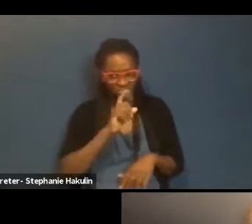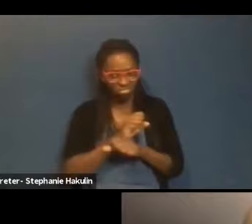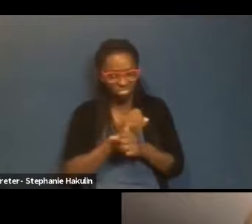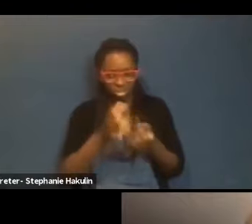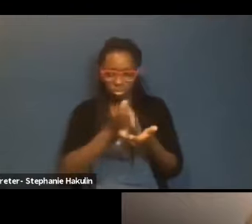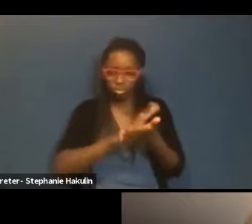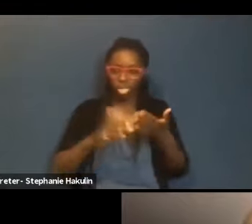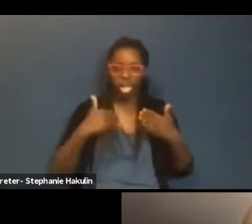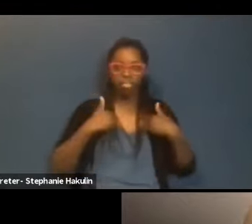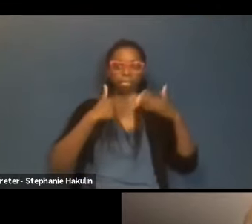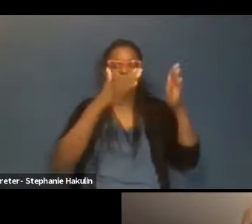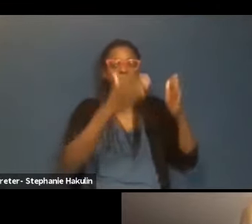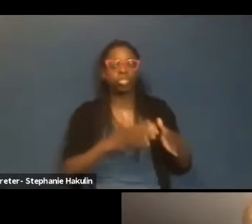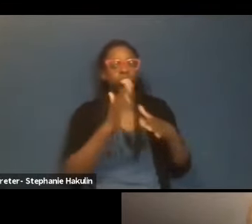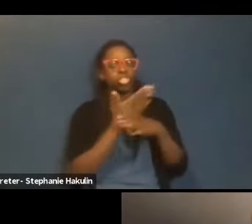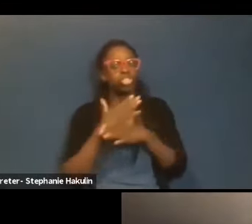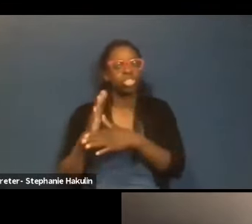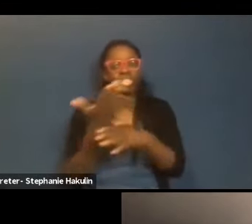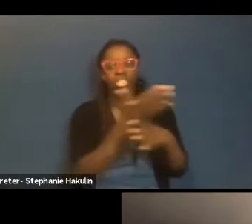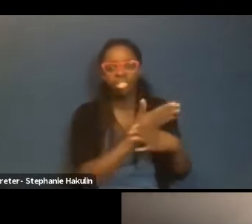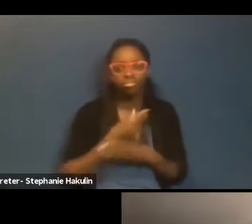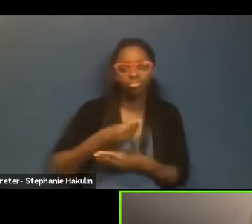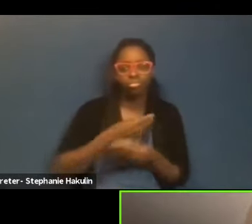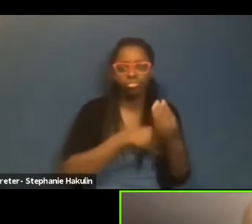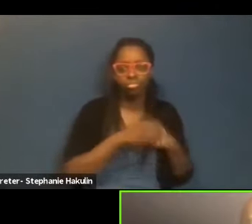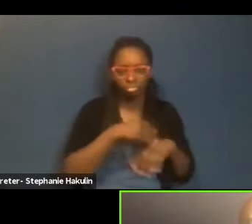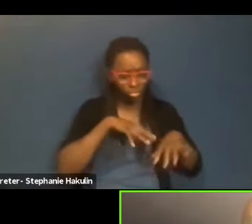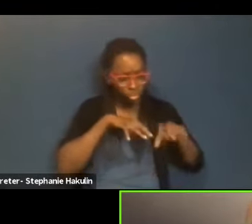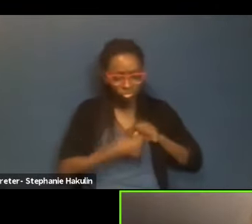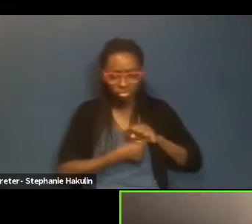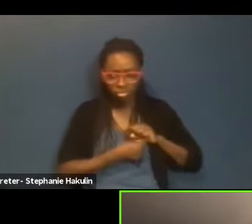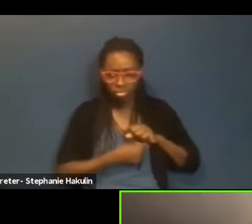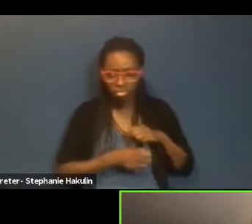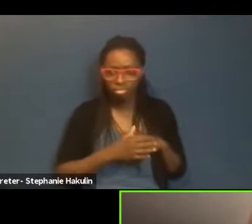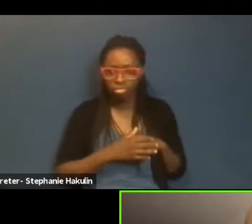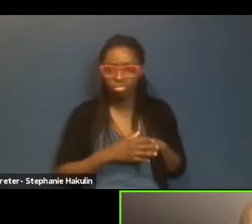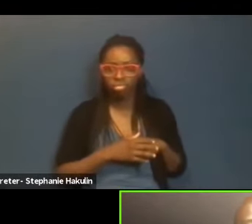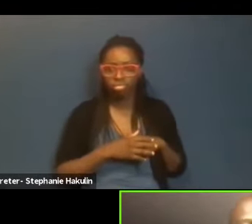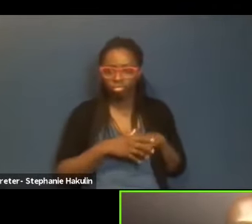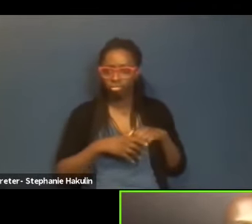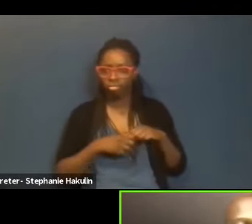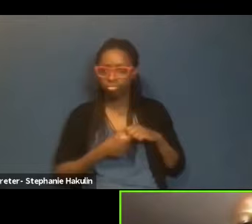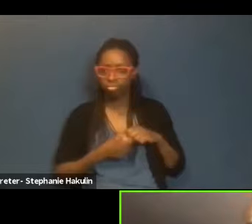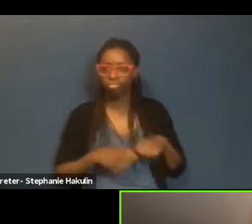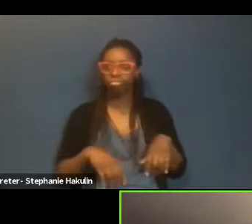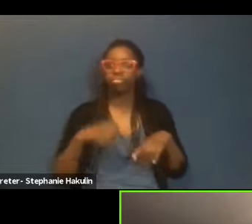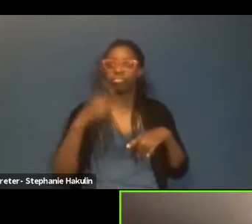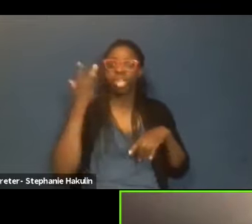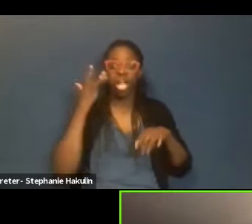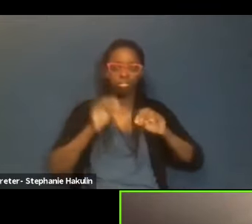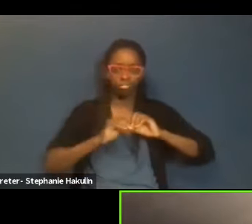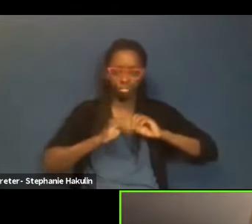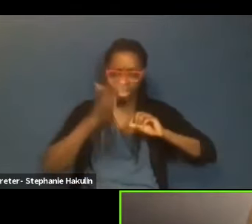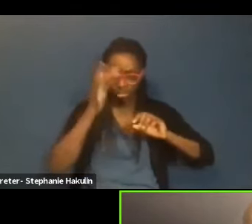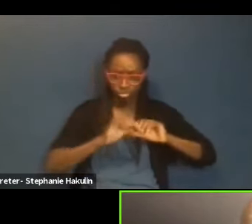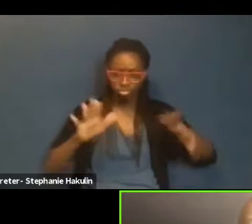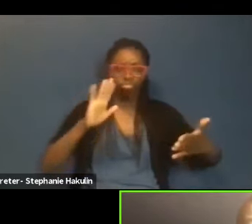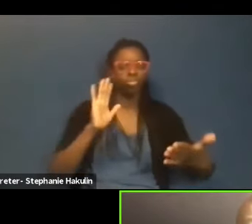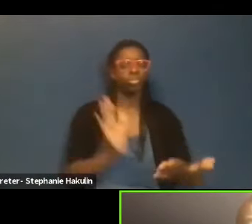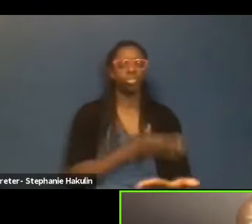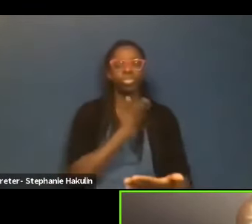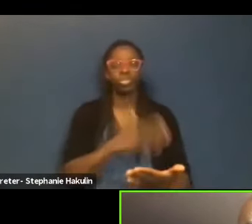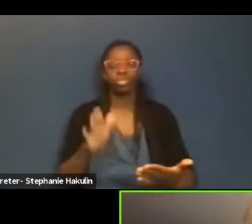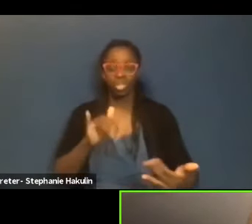grief. Let it be said that in the time of the pandemic, music stepped up to be our one true